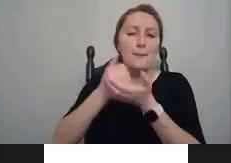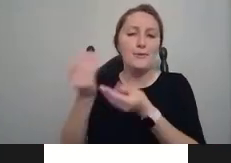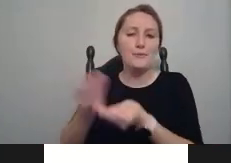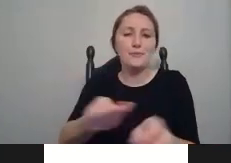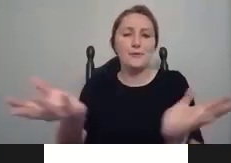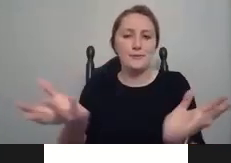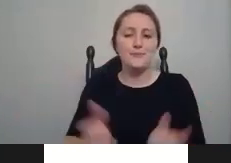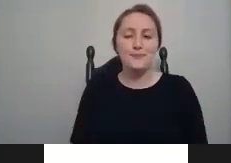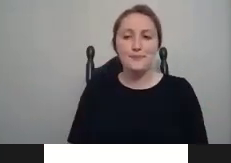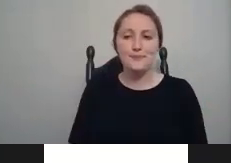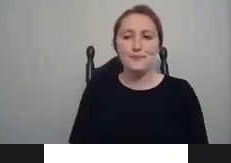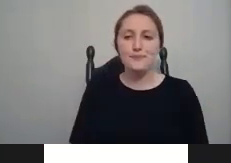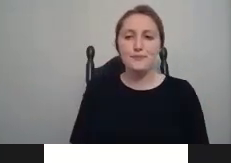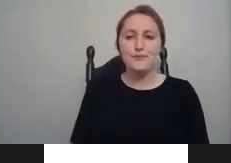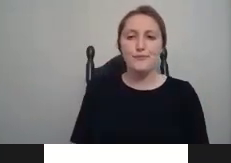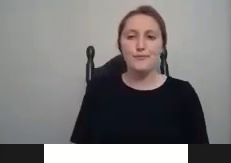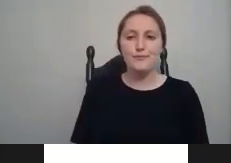parents.